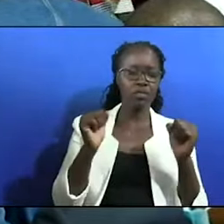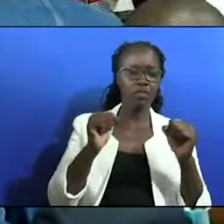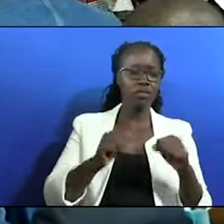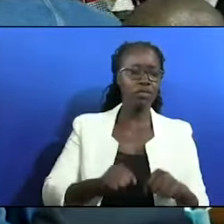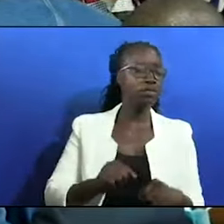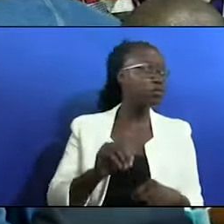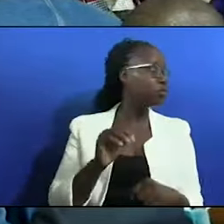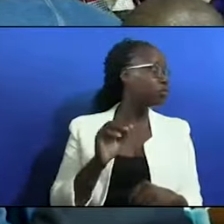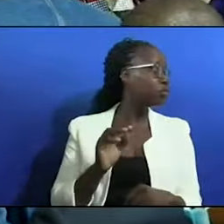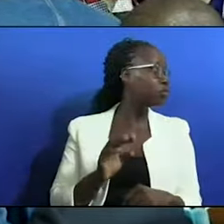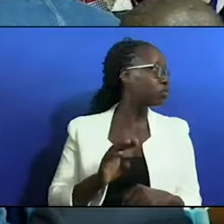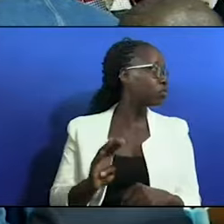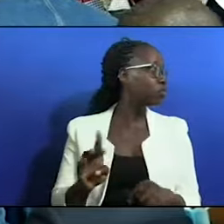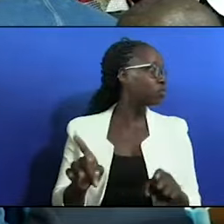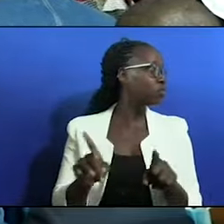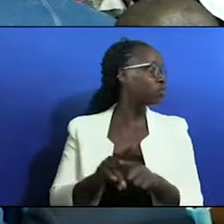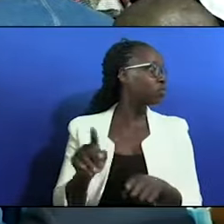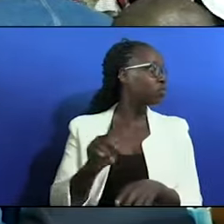I want to shake your hand.